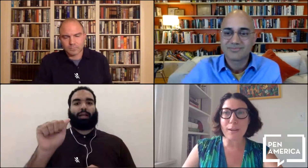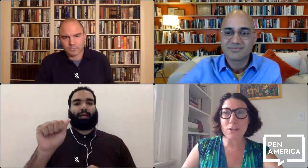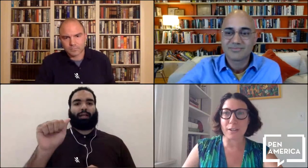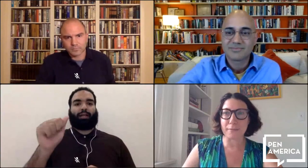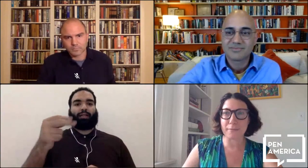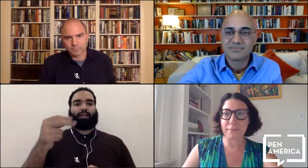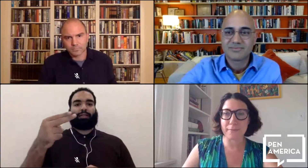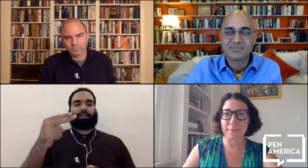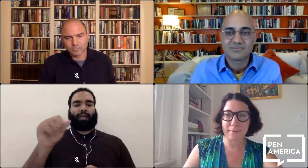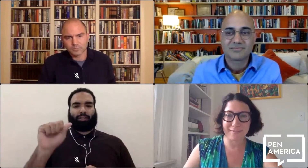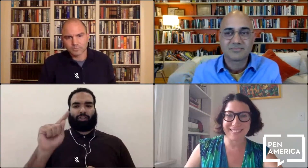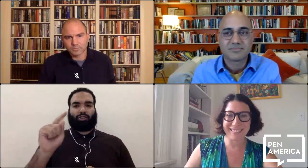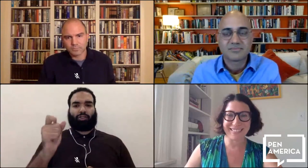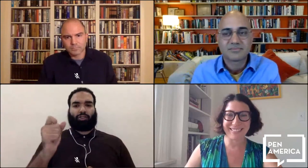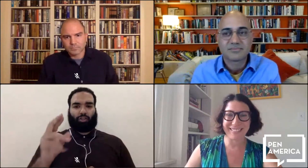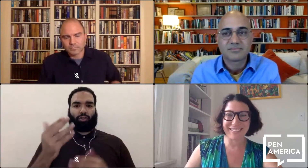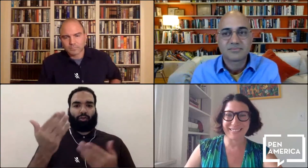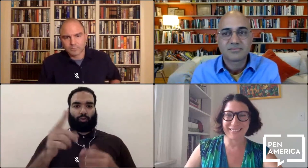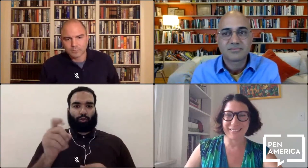your question.